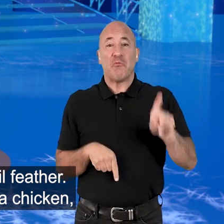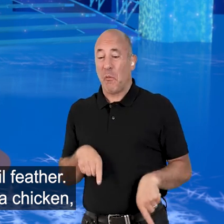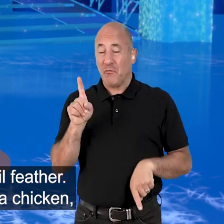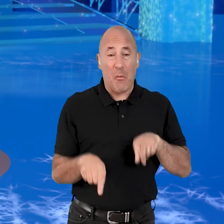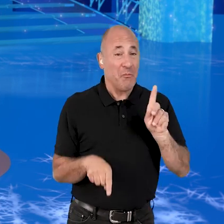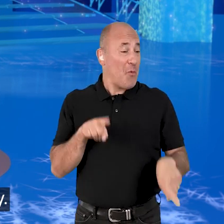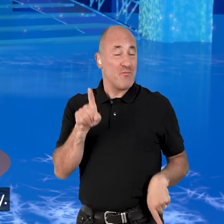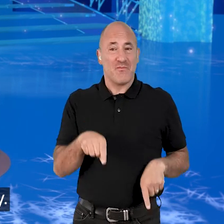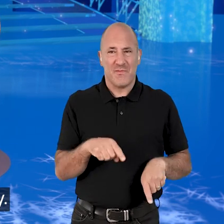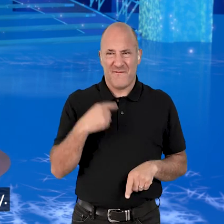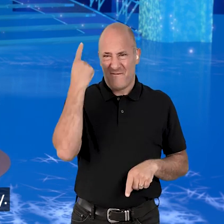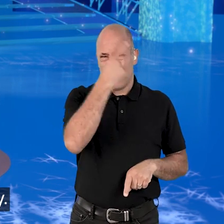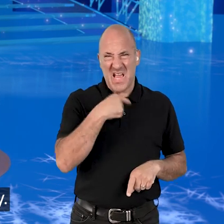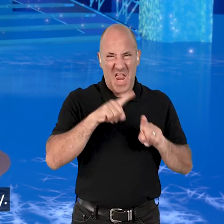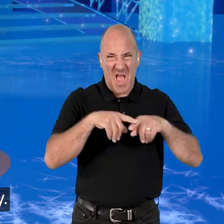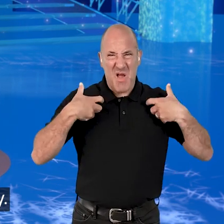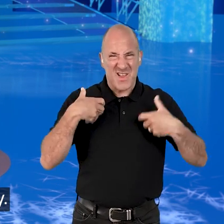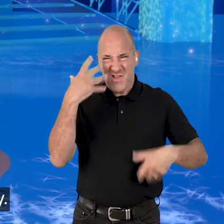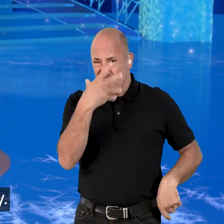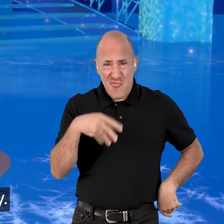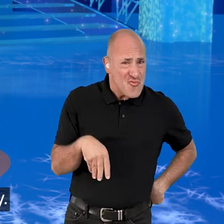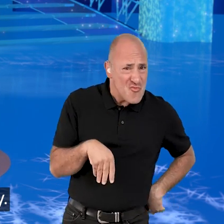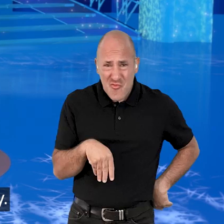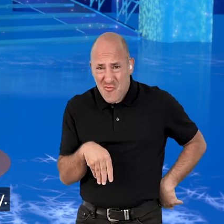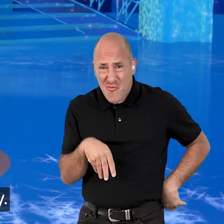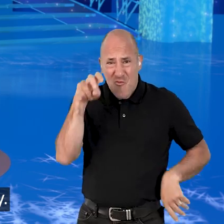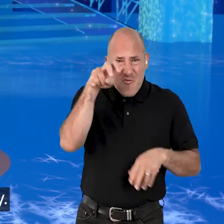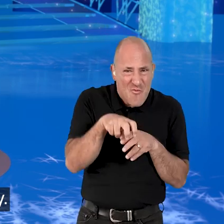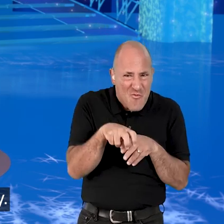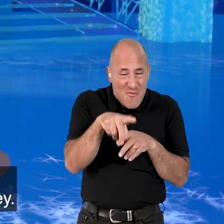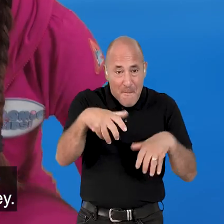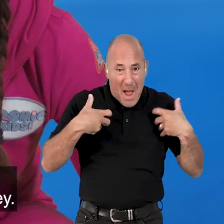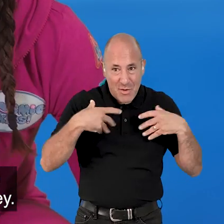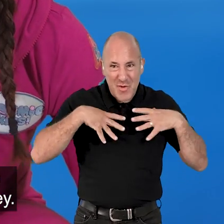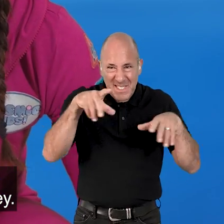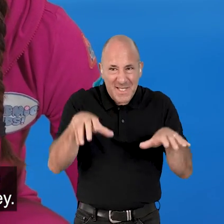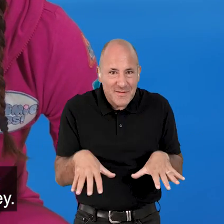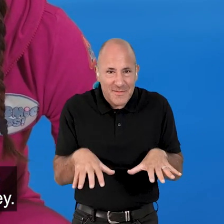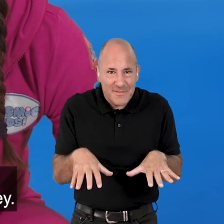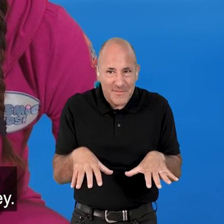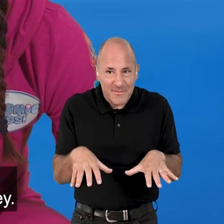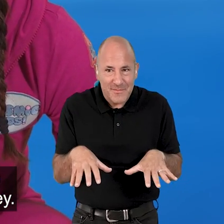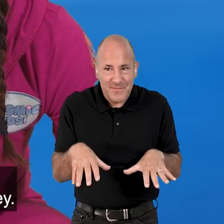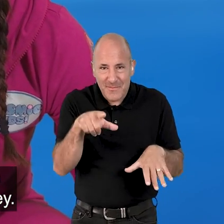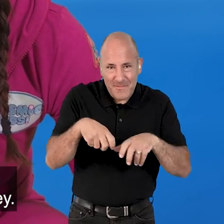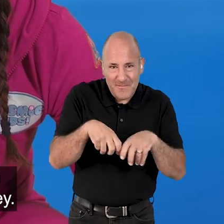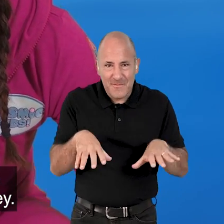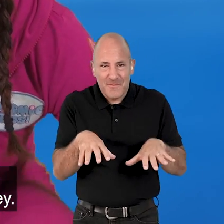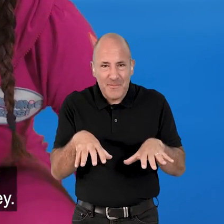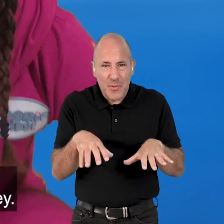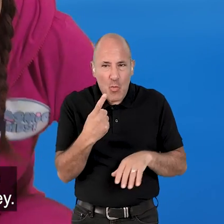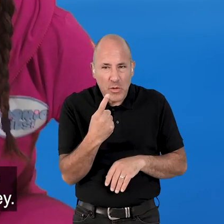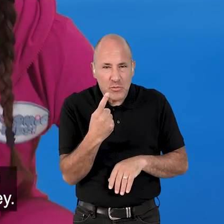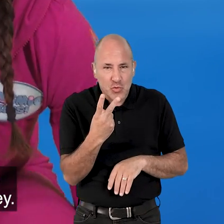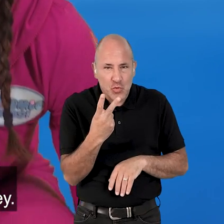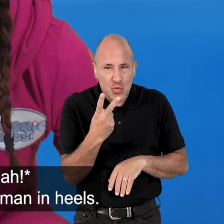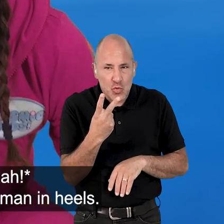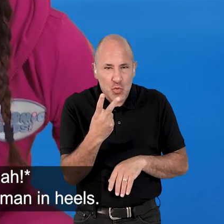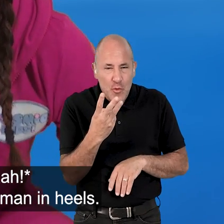chicken with the face of a monkey, coming all the way down, ready to jump like a monkey.